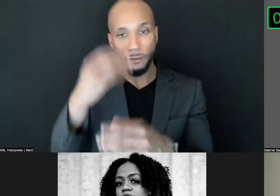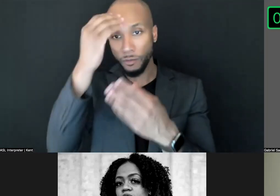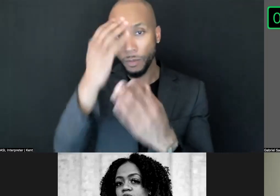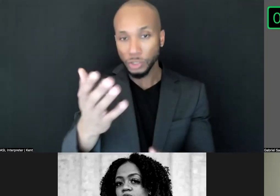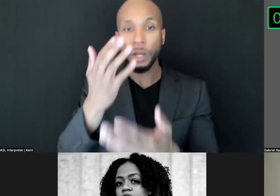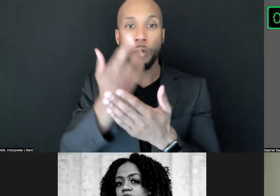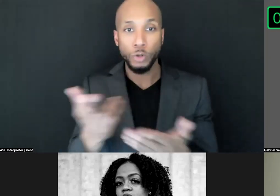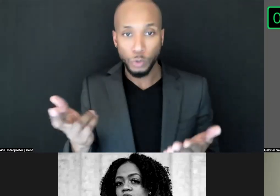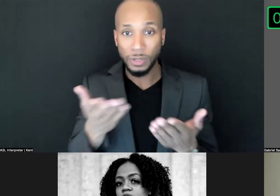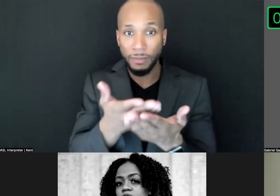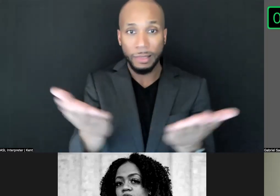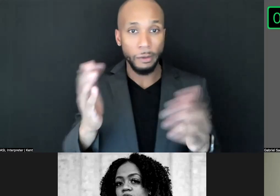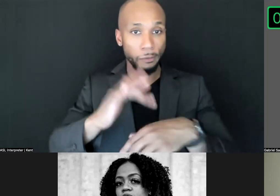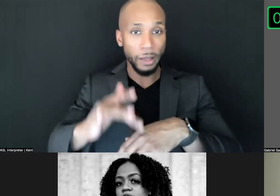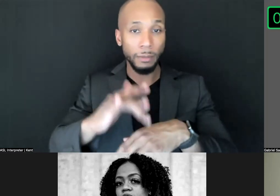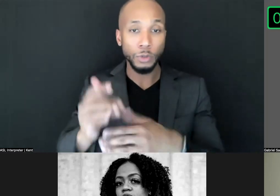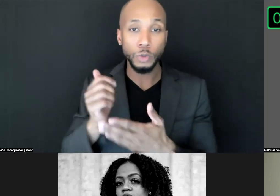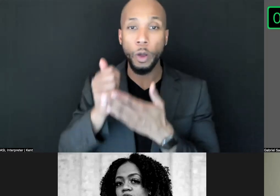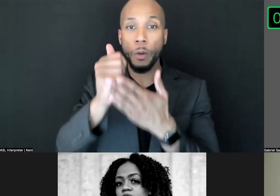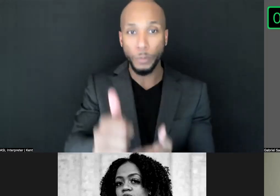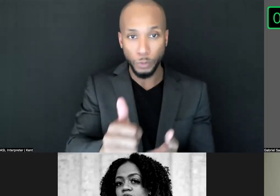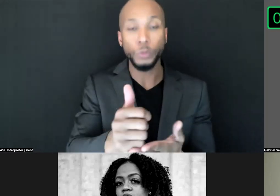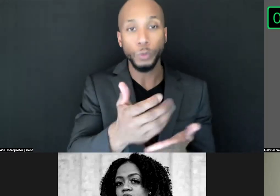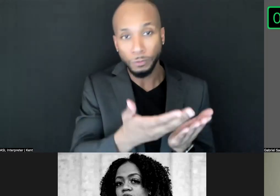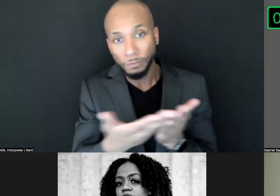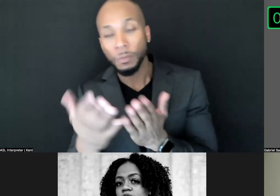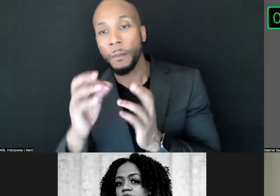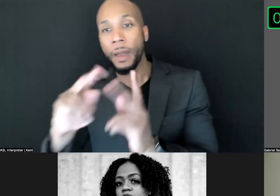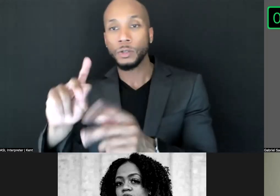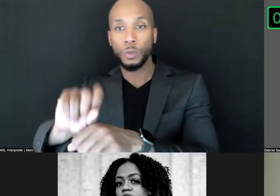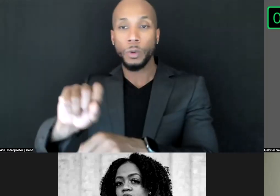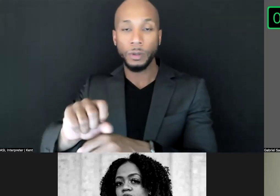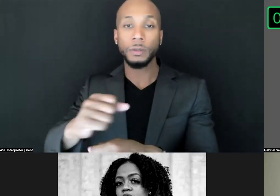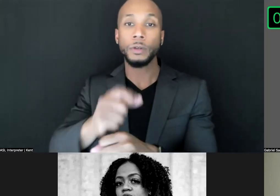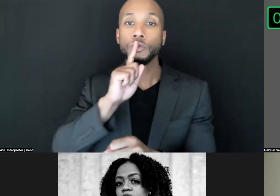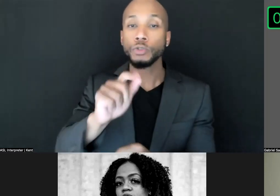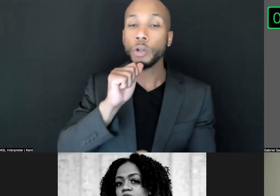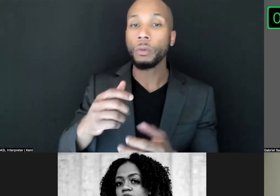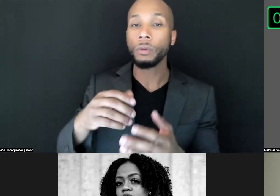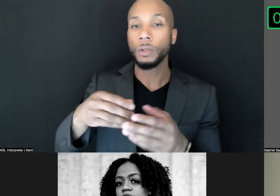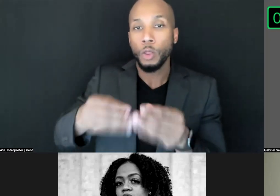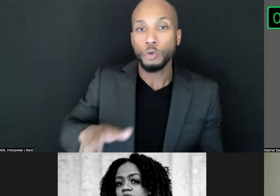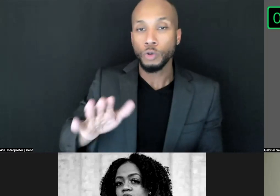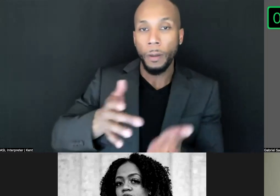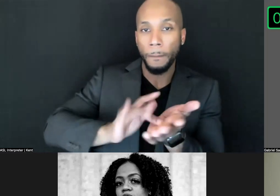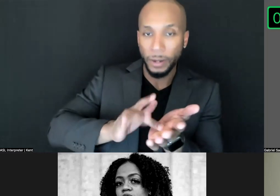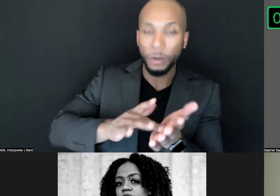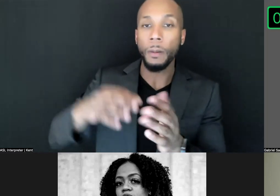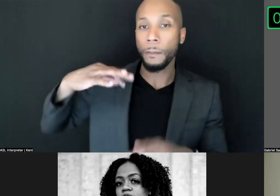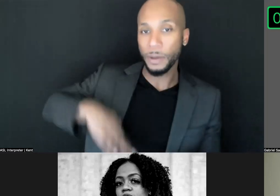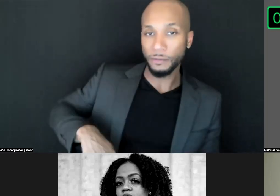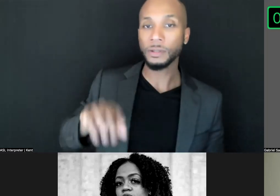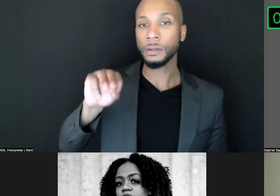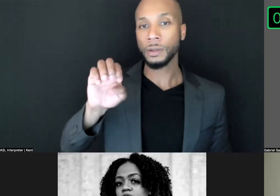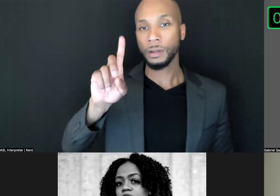there that can assist you to go back to work so you don't lose your medical benefits, your Medicaid, your Medicare, or